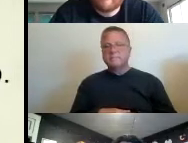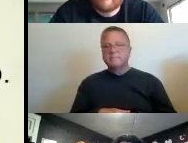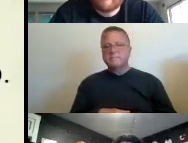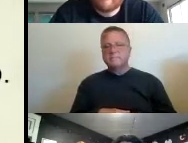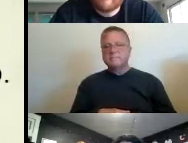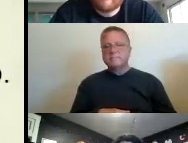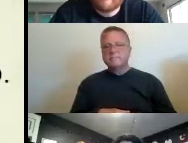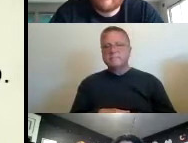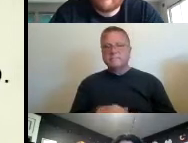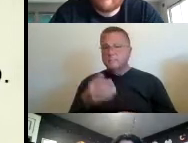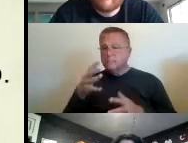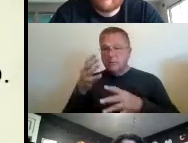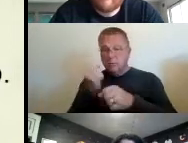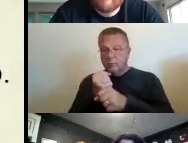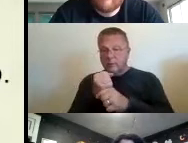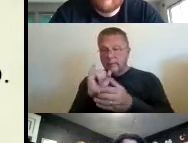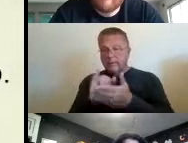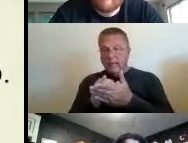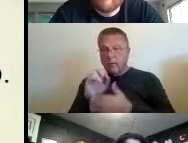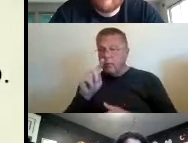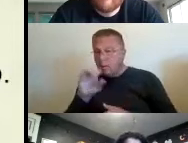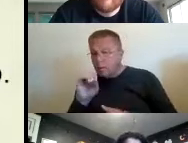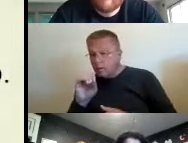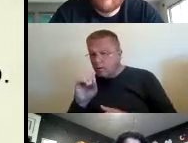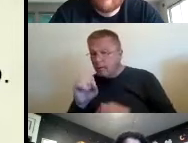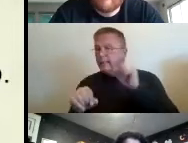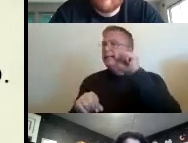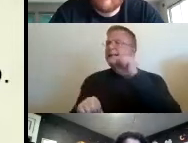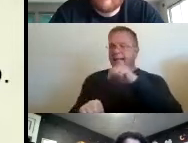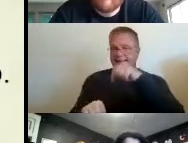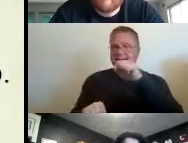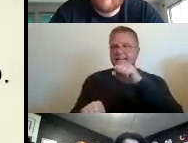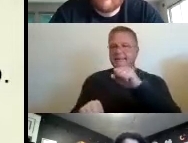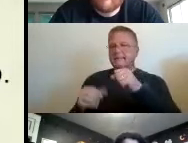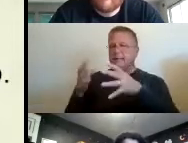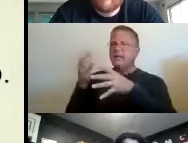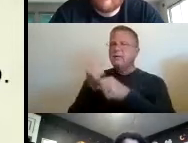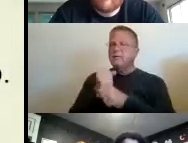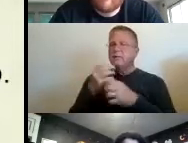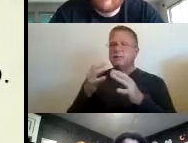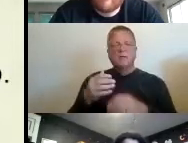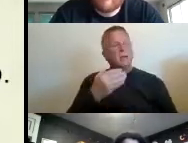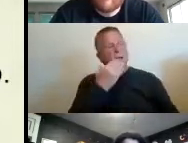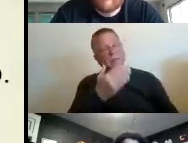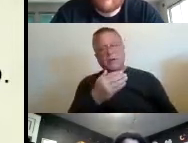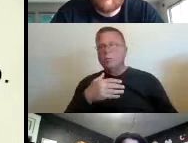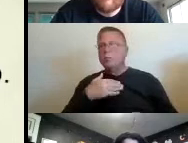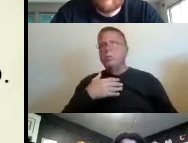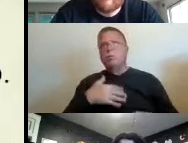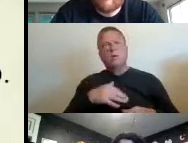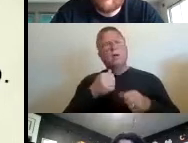Did you receive those, Ricardo? Yes, I believe I received those. Thank you, because I have tried to make